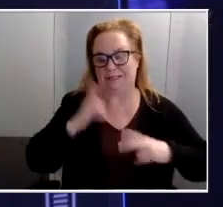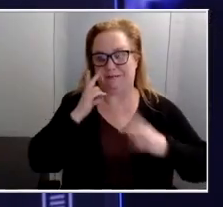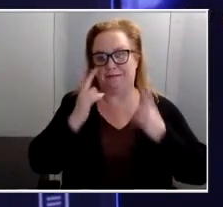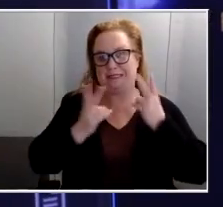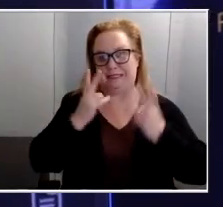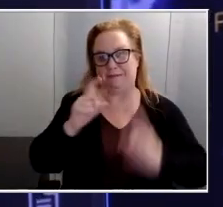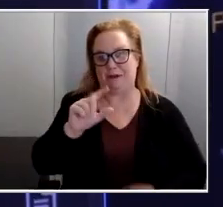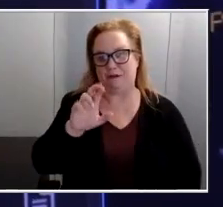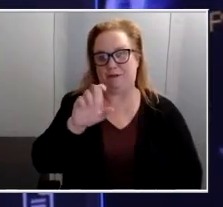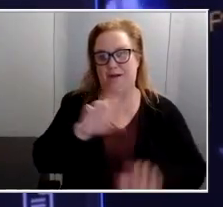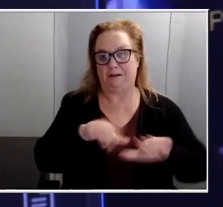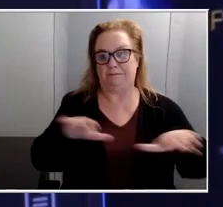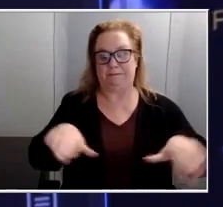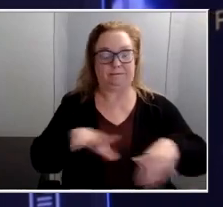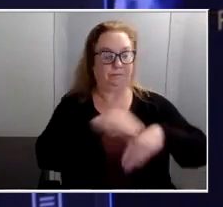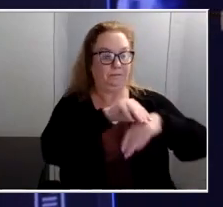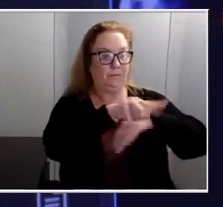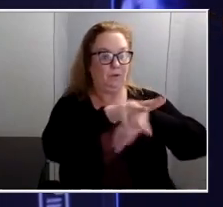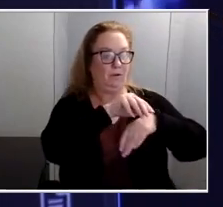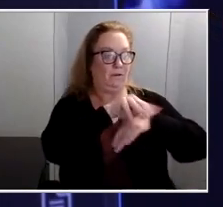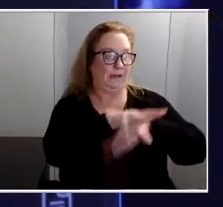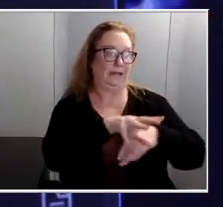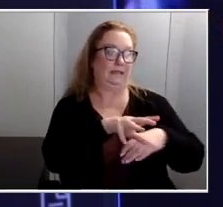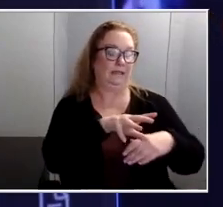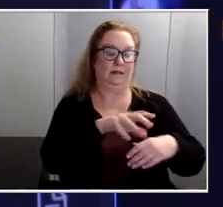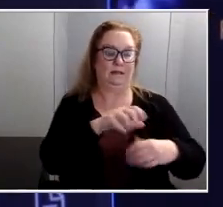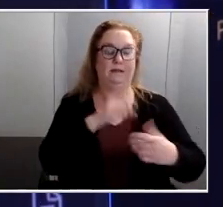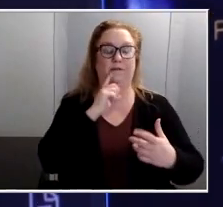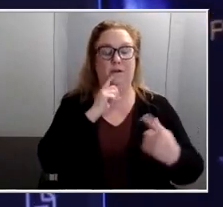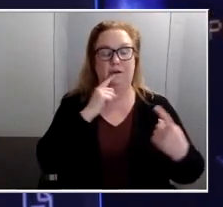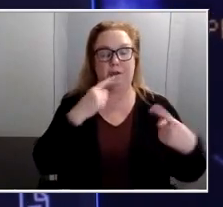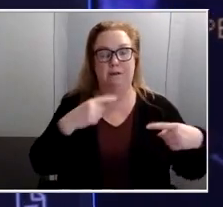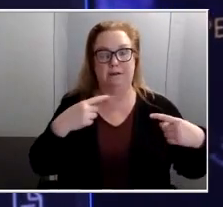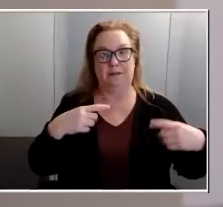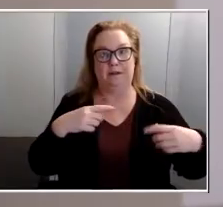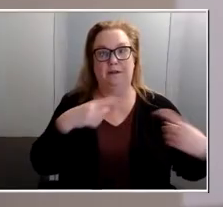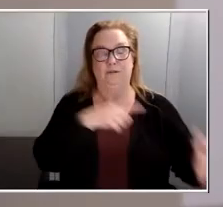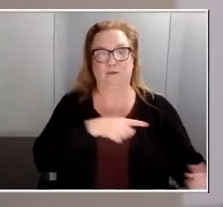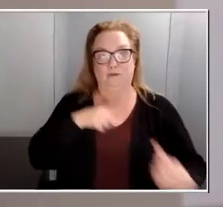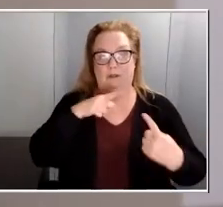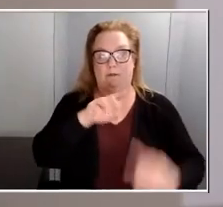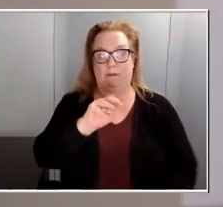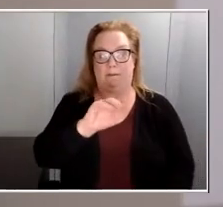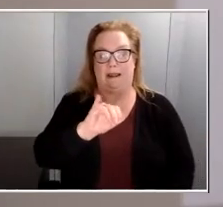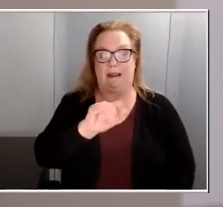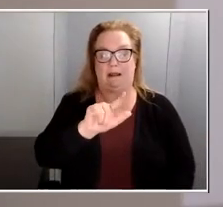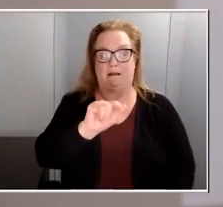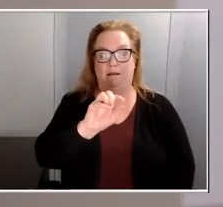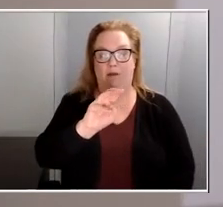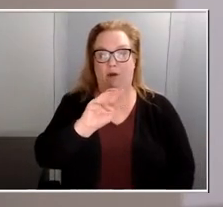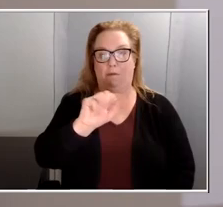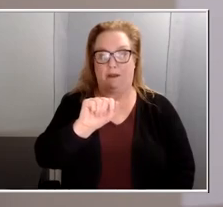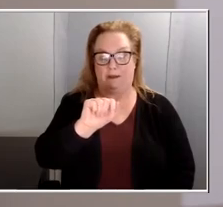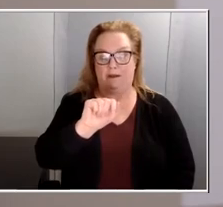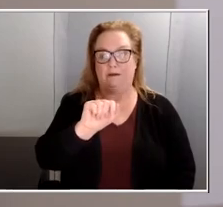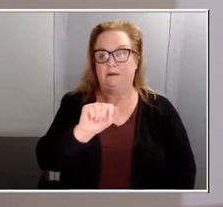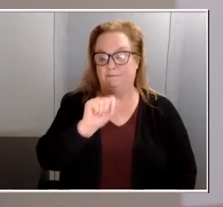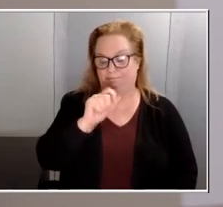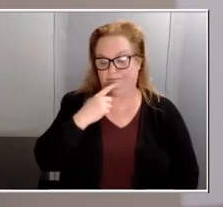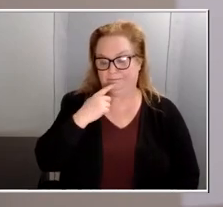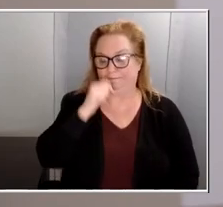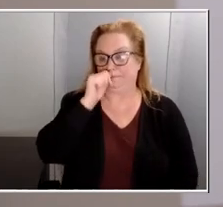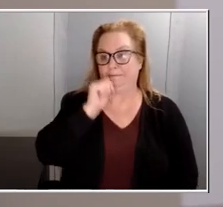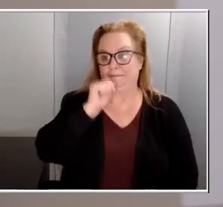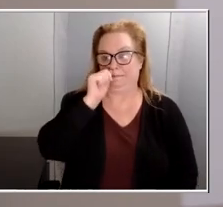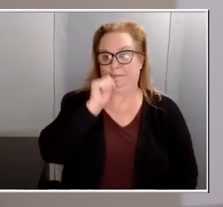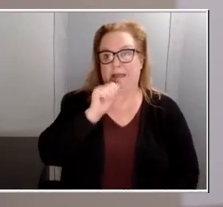Her advice for anyone else battling myeloma? Hang in there, because this is a drug that worked